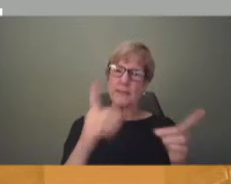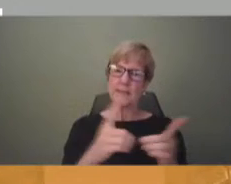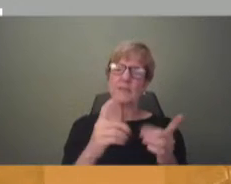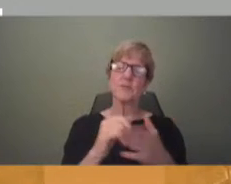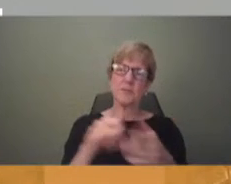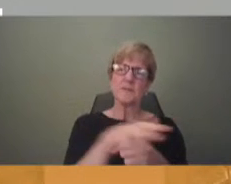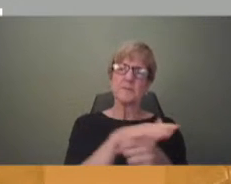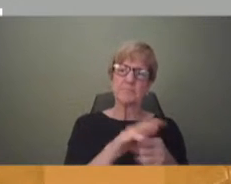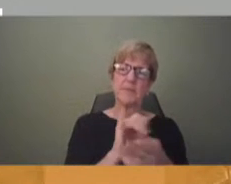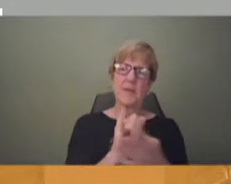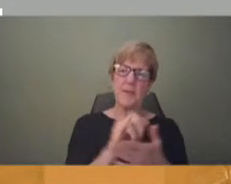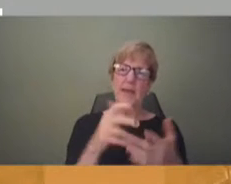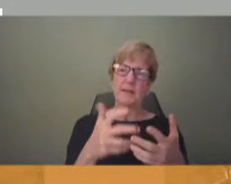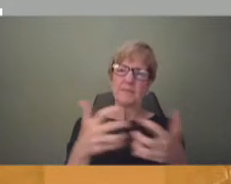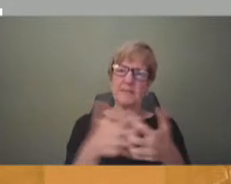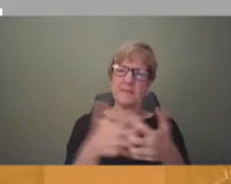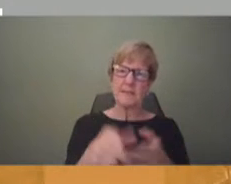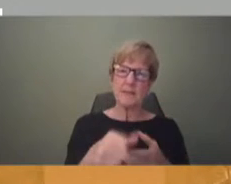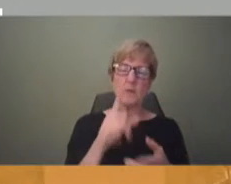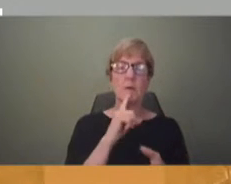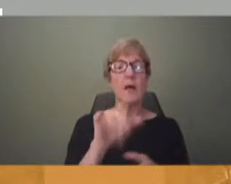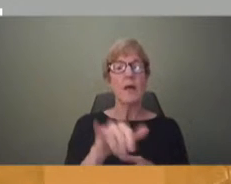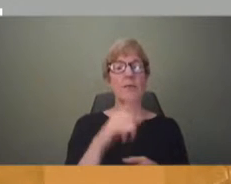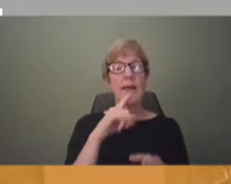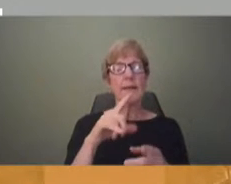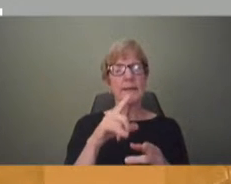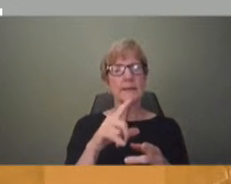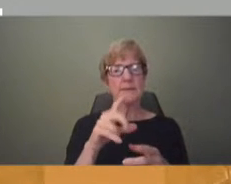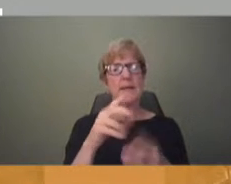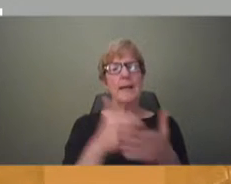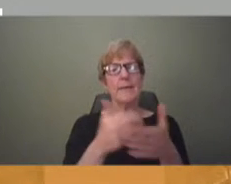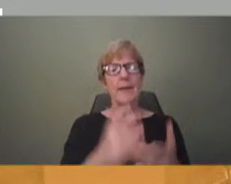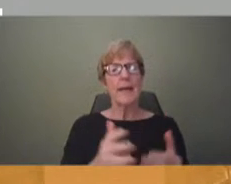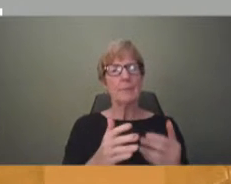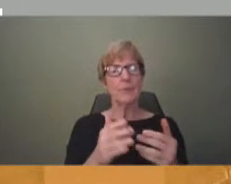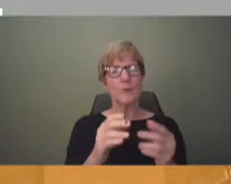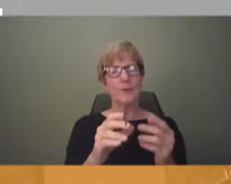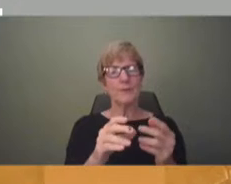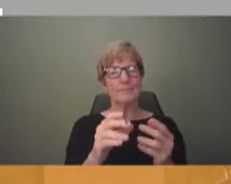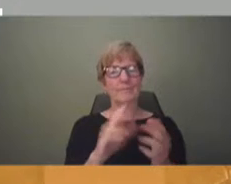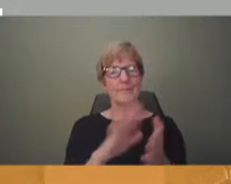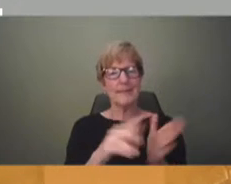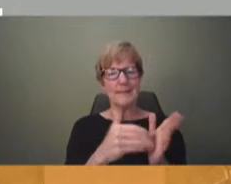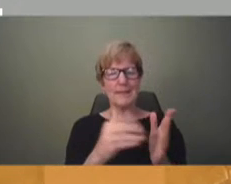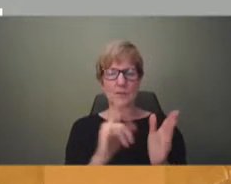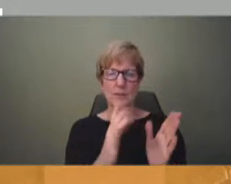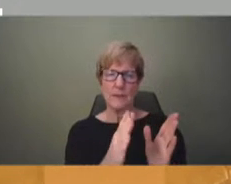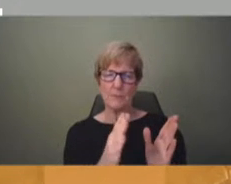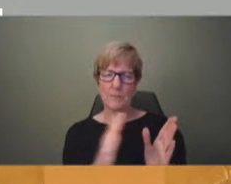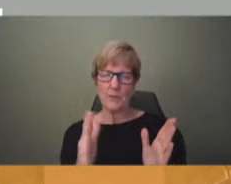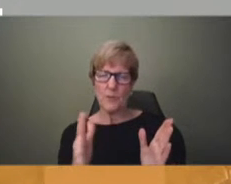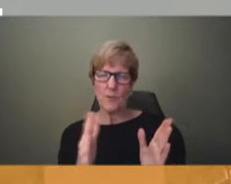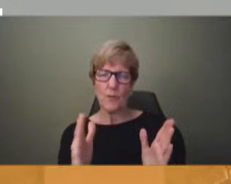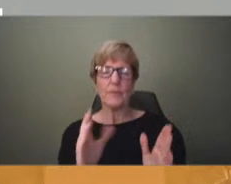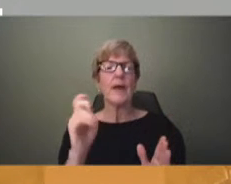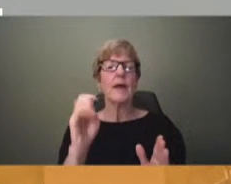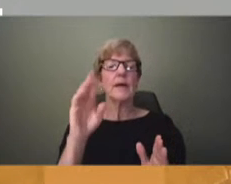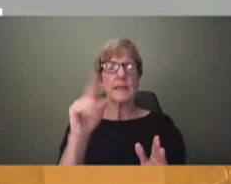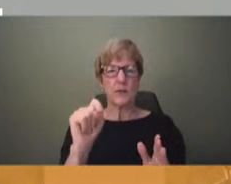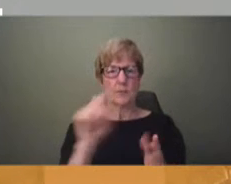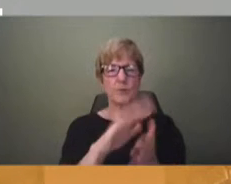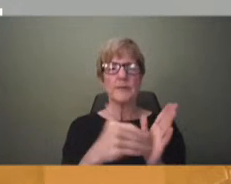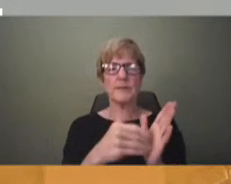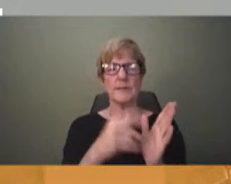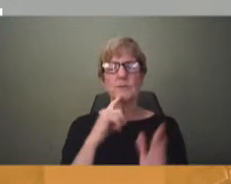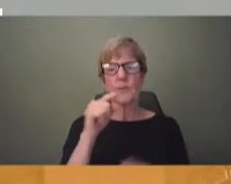so really what we're looking at is a an extension of that neighborhood center just a little bit north uh on Gilbert Street along this portion here right along the